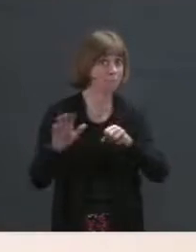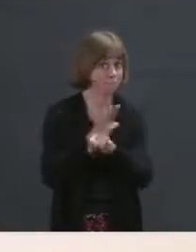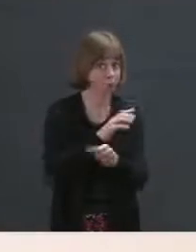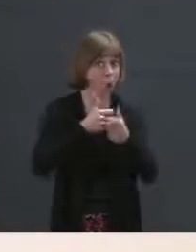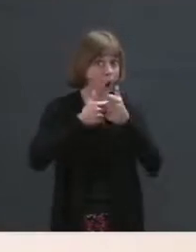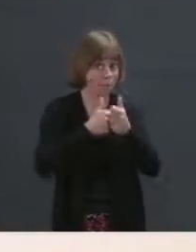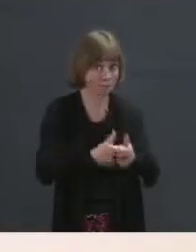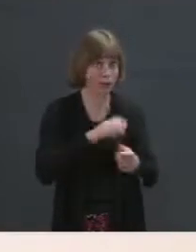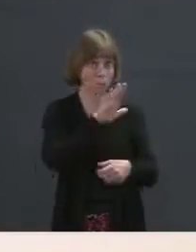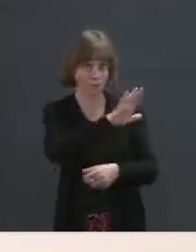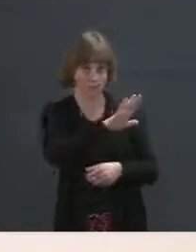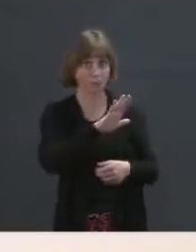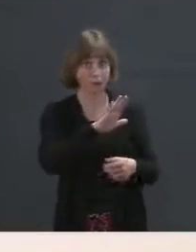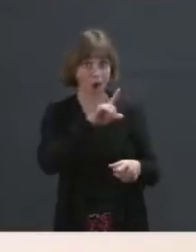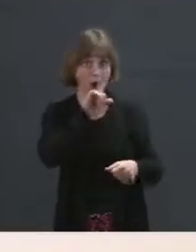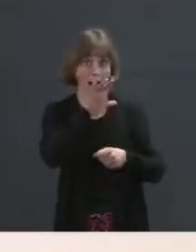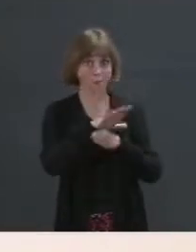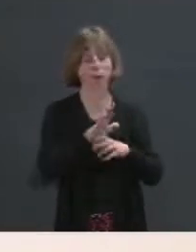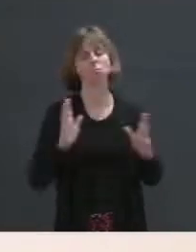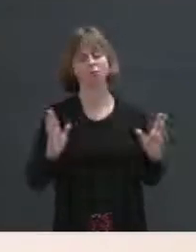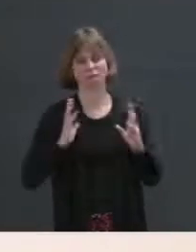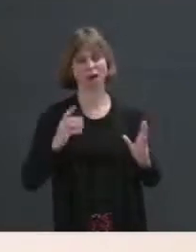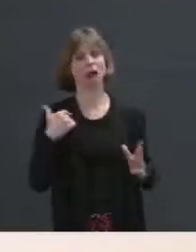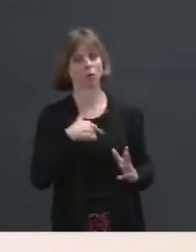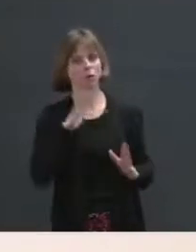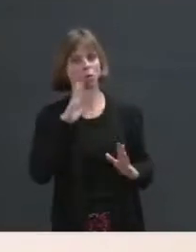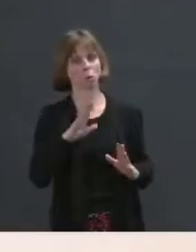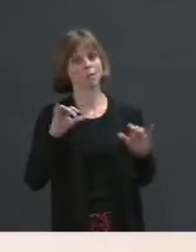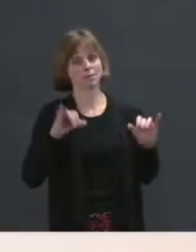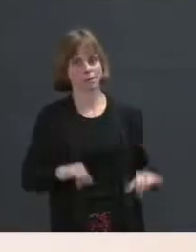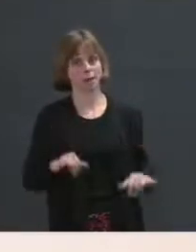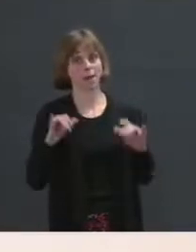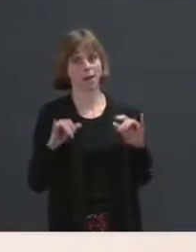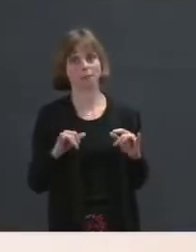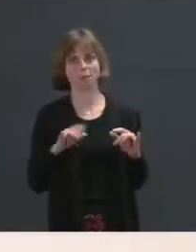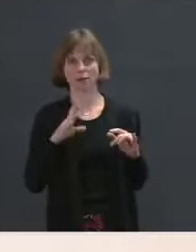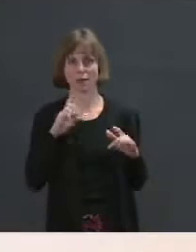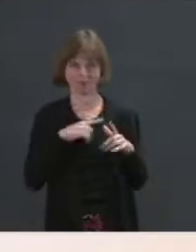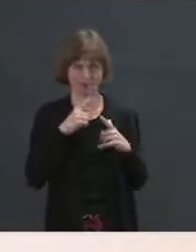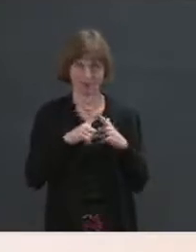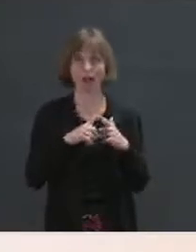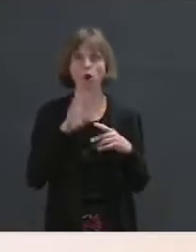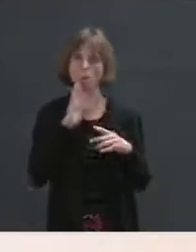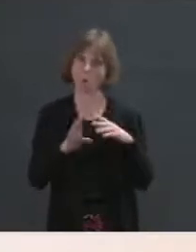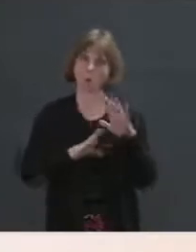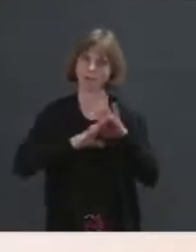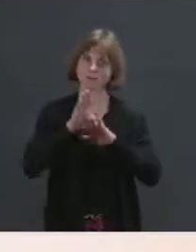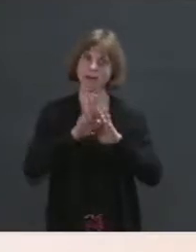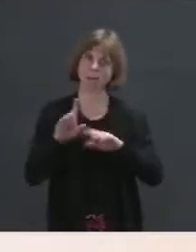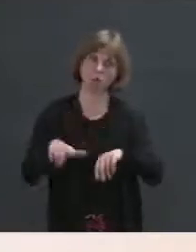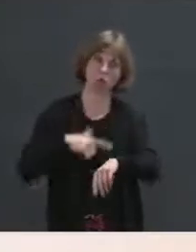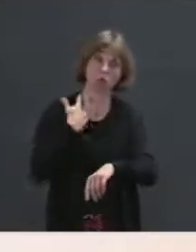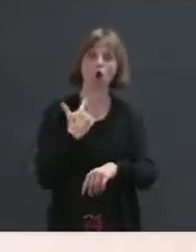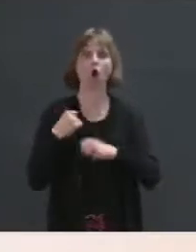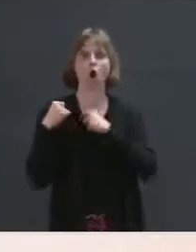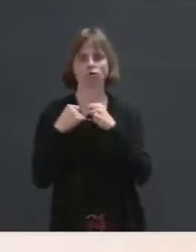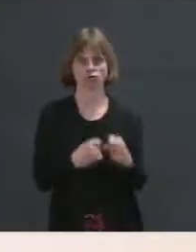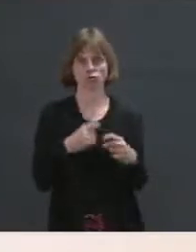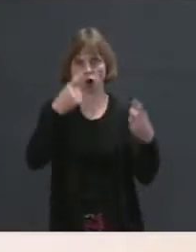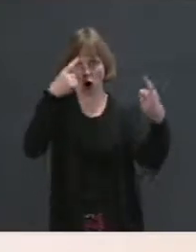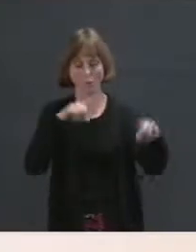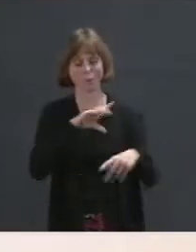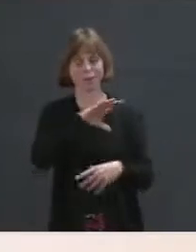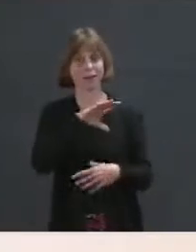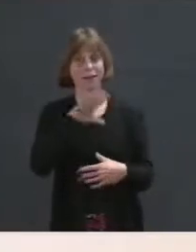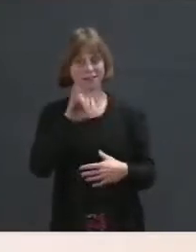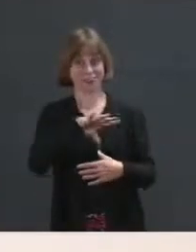do the same, and of course then use that as a platform to build a longer and stronger agreement, including addressing ballistic missiles and many of the